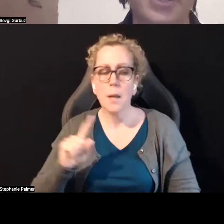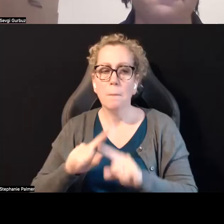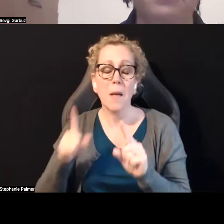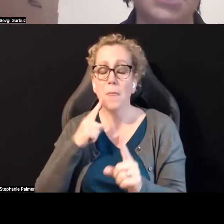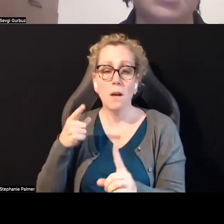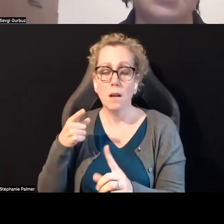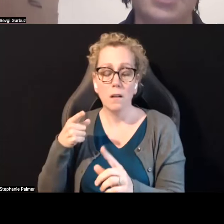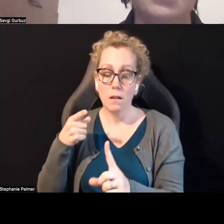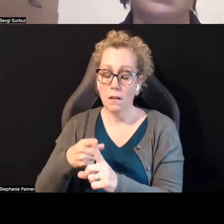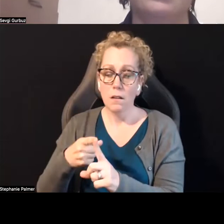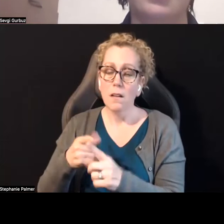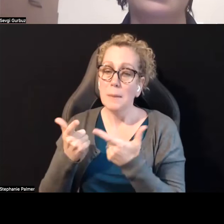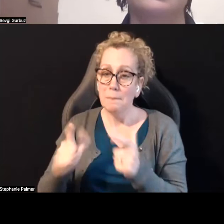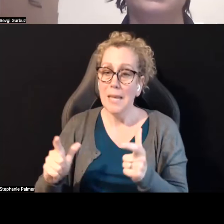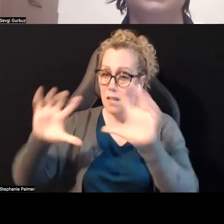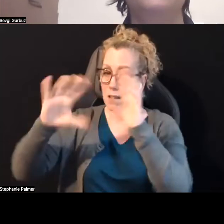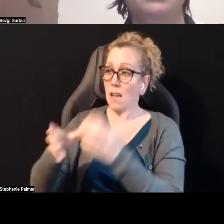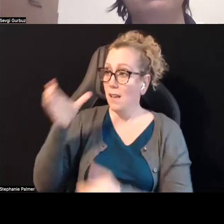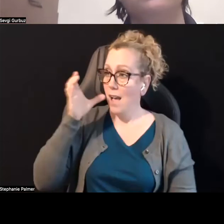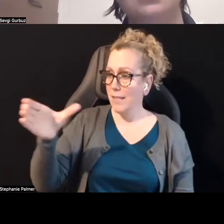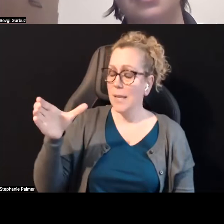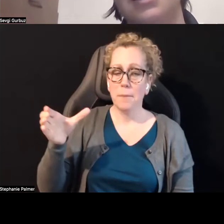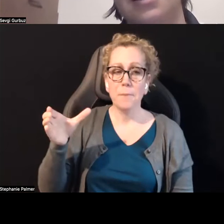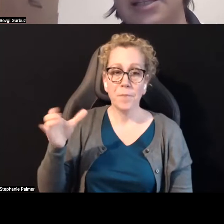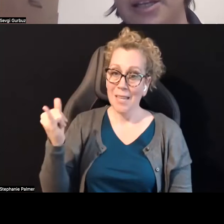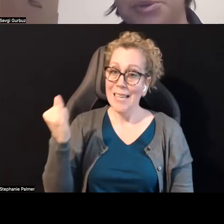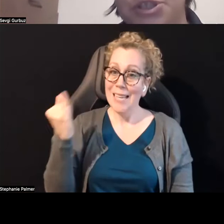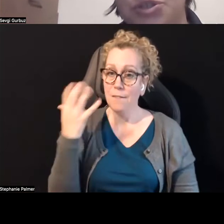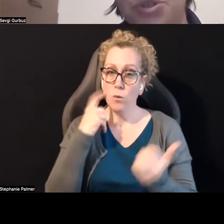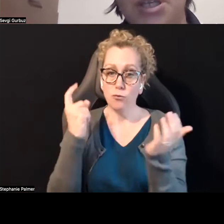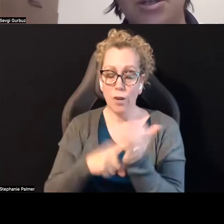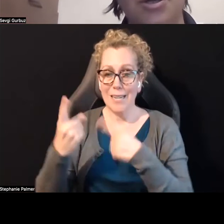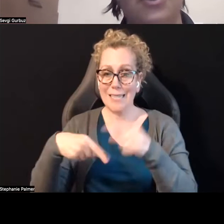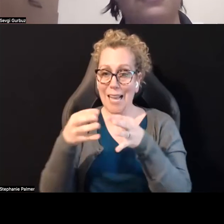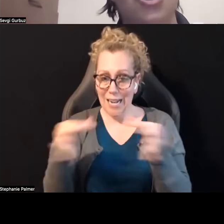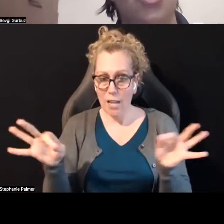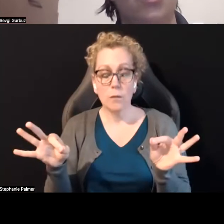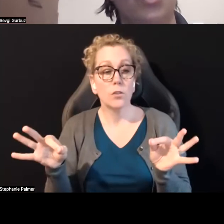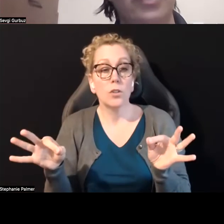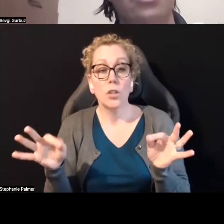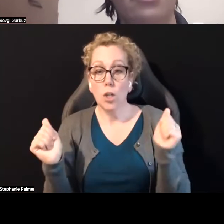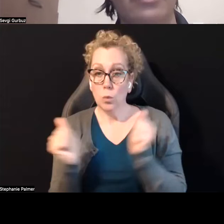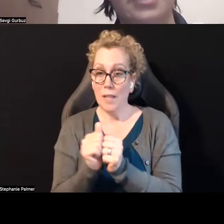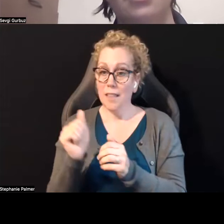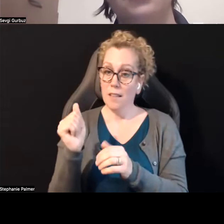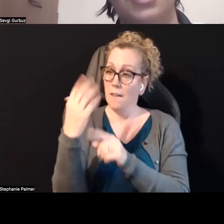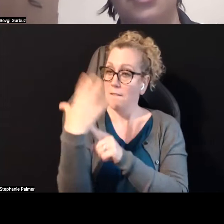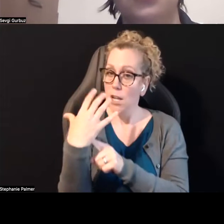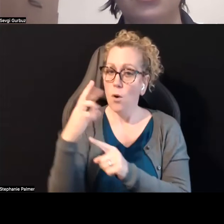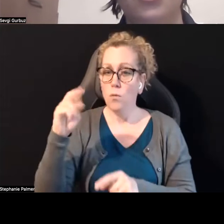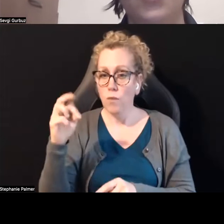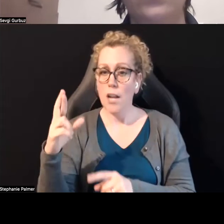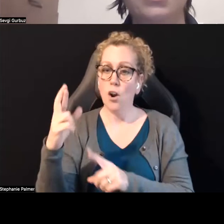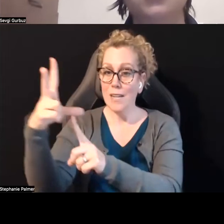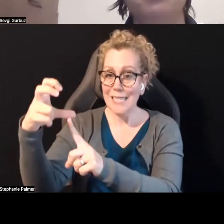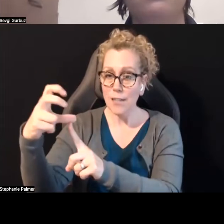to get away from this is the idea that to be able to recognize sign language using video or radar or any other